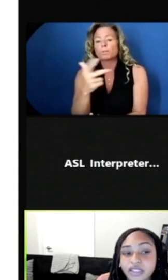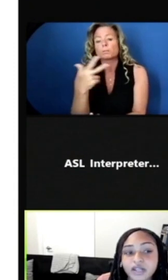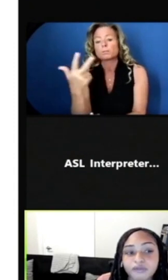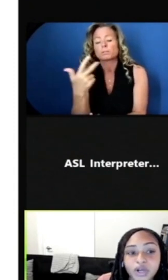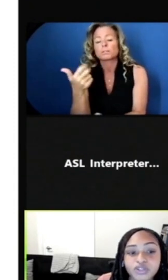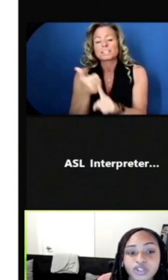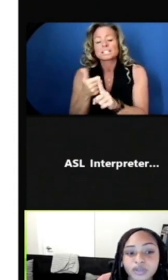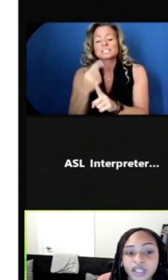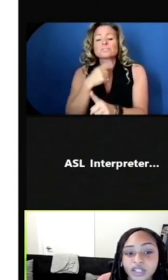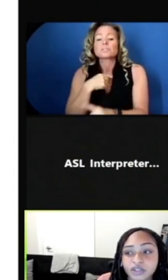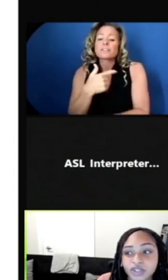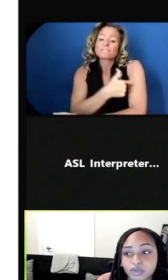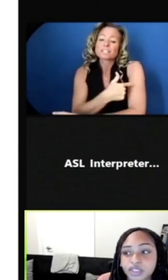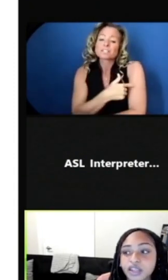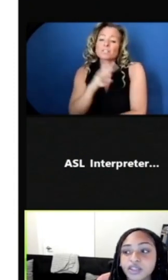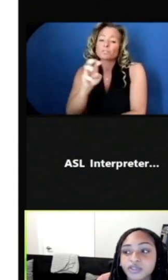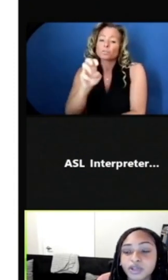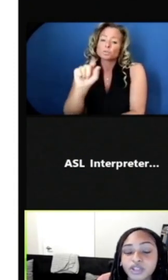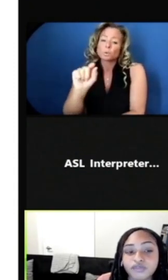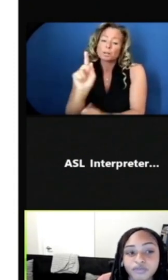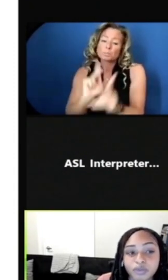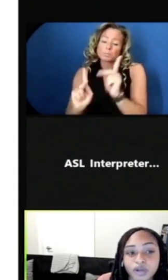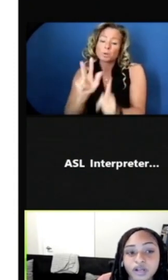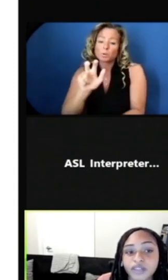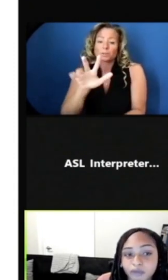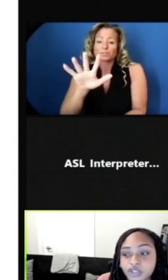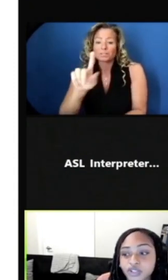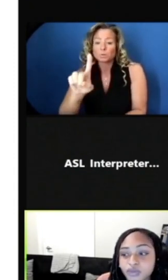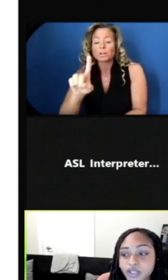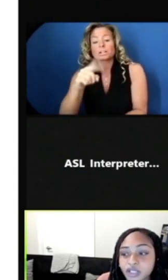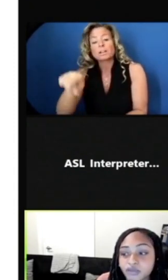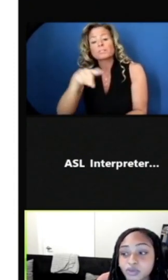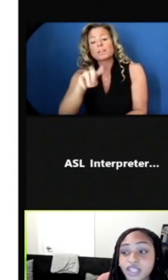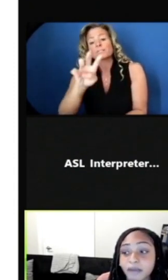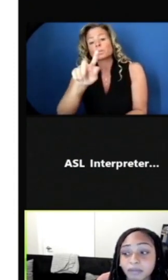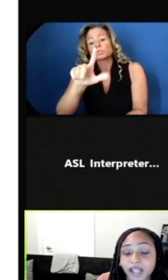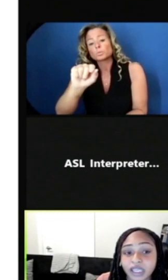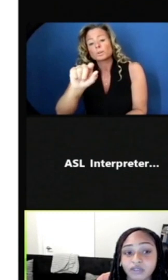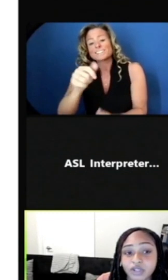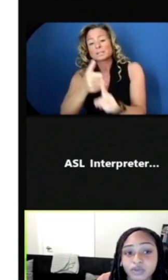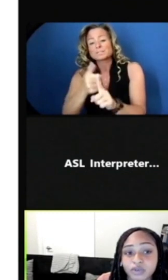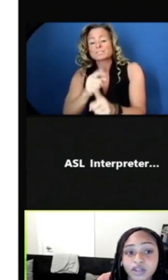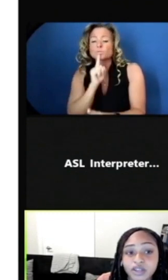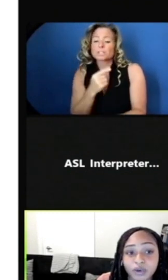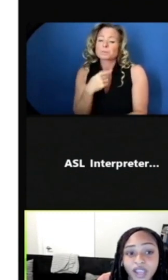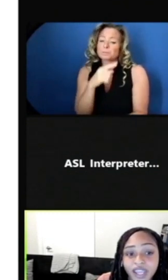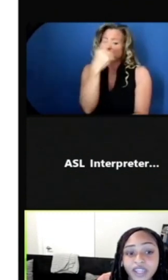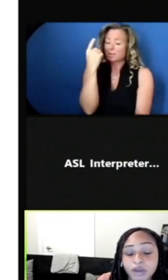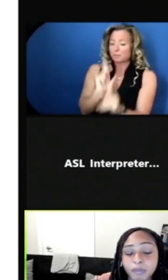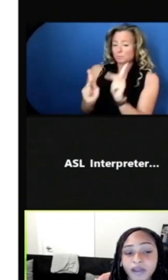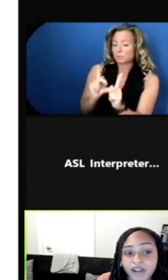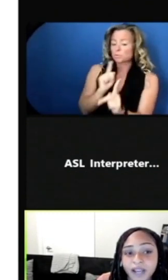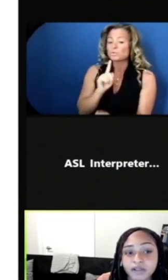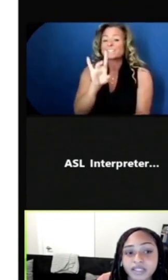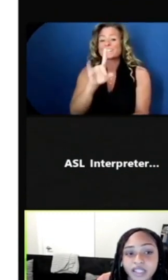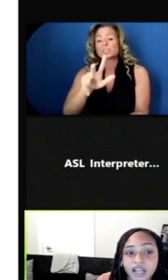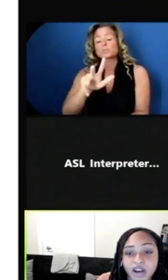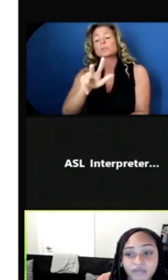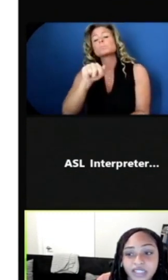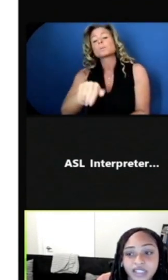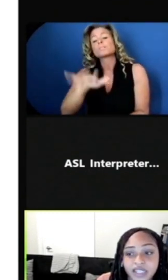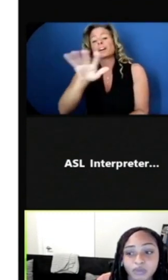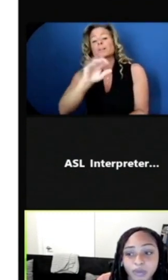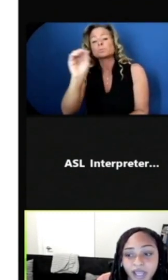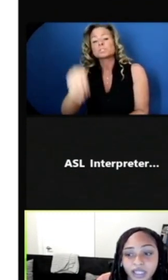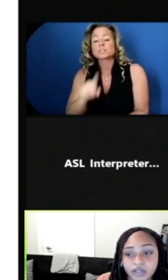we vaccinated 420 individuals. 351 of that 420 individuals have been Black individuals. So 83.5% of